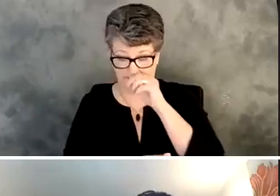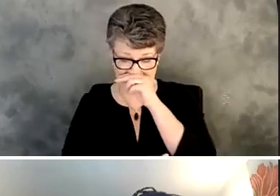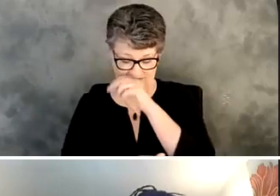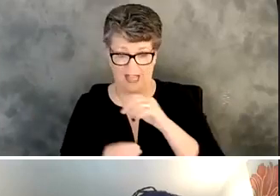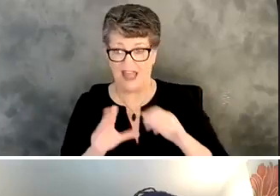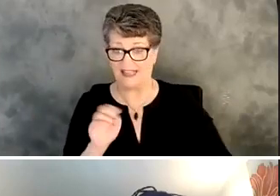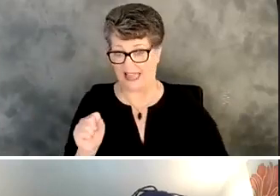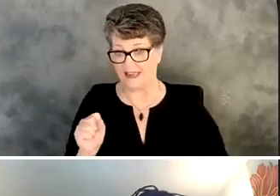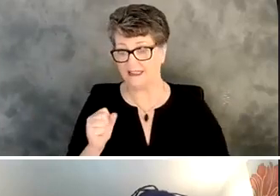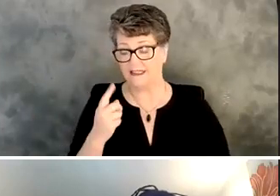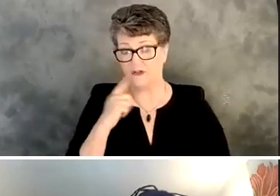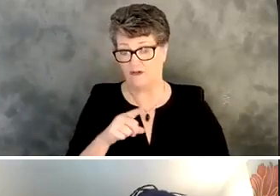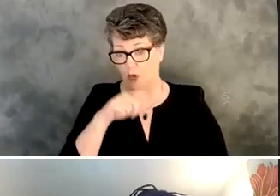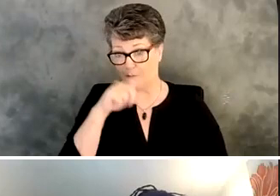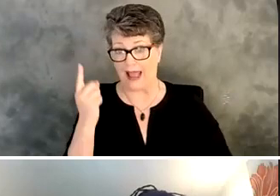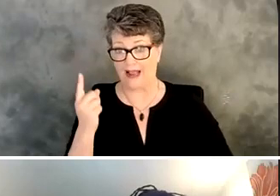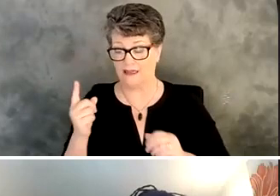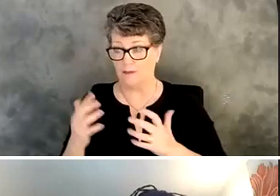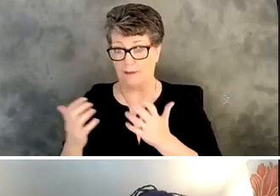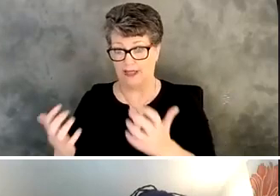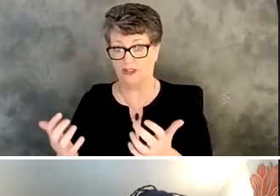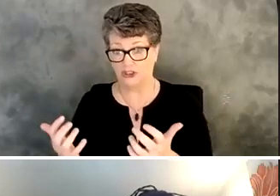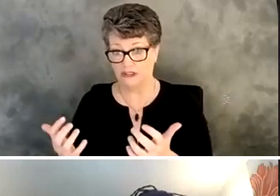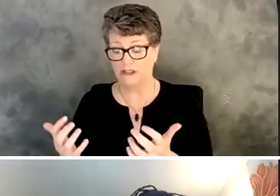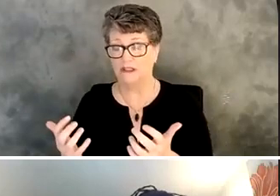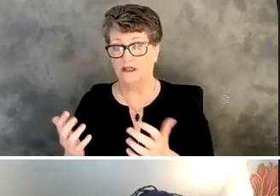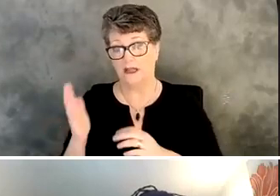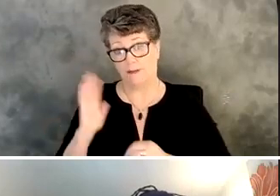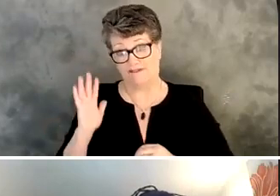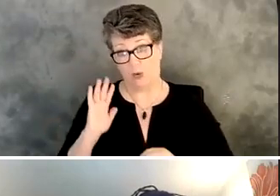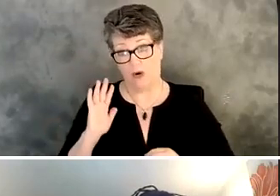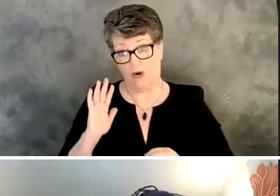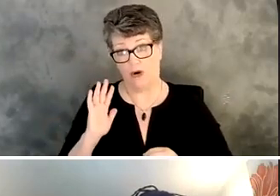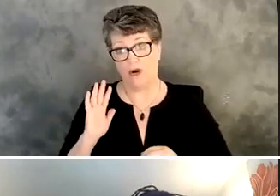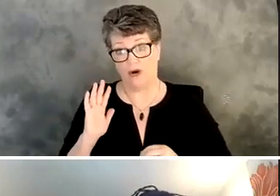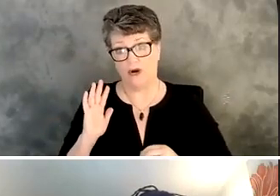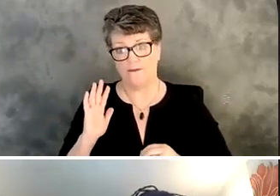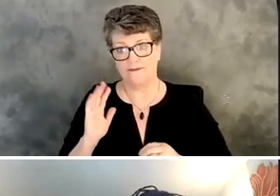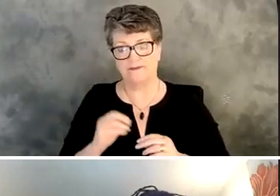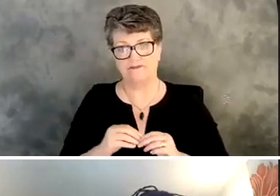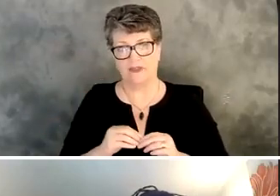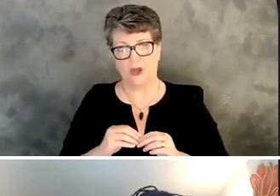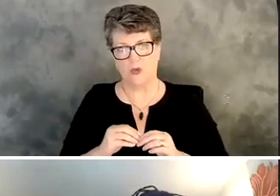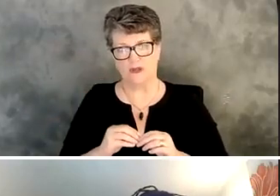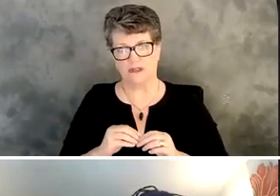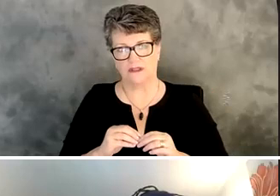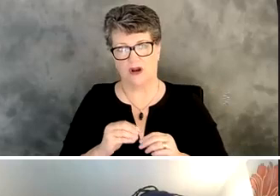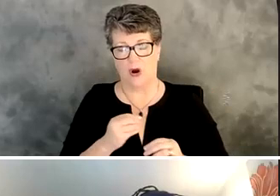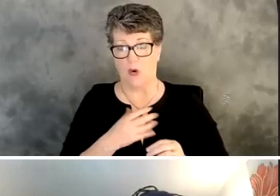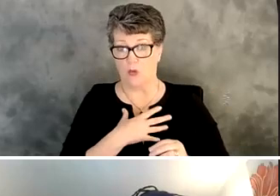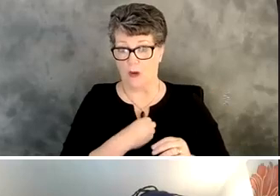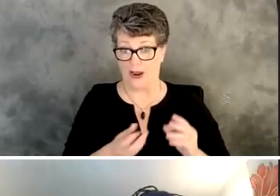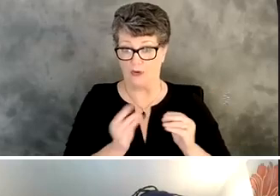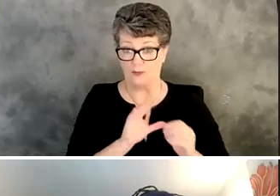the cases for Black individuals before, it was white individuals, more